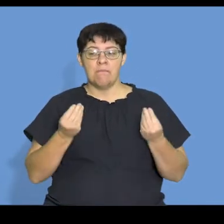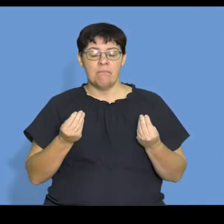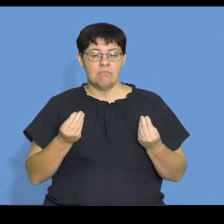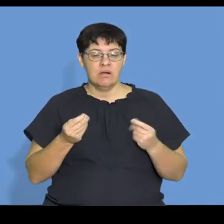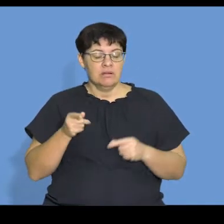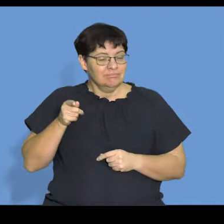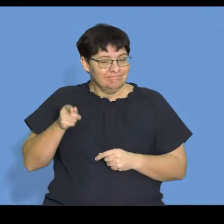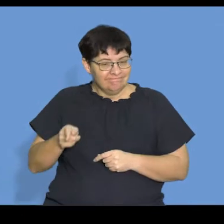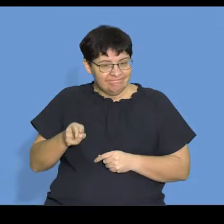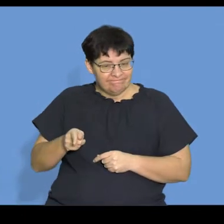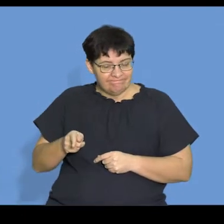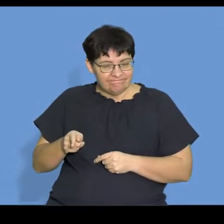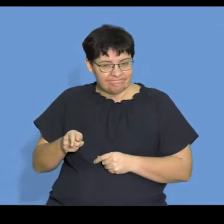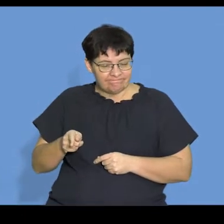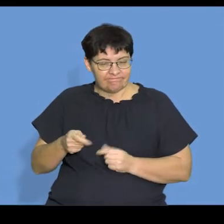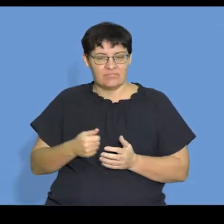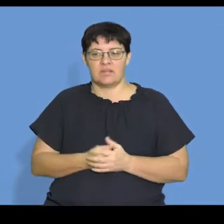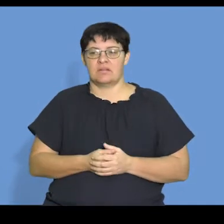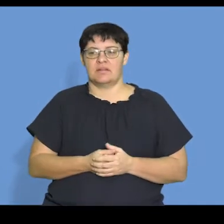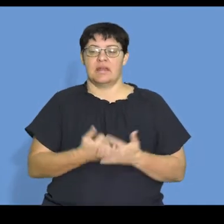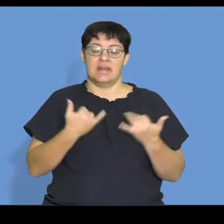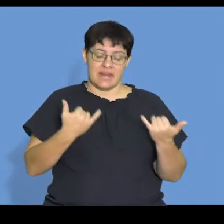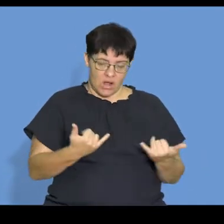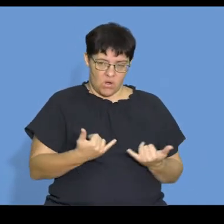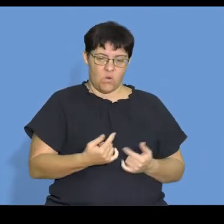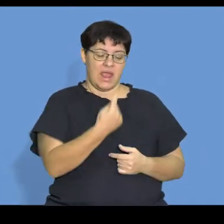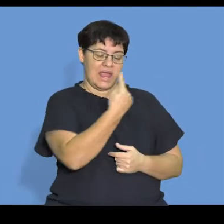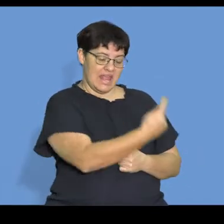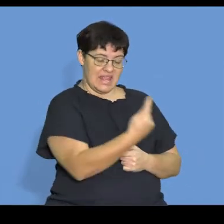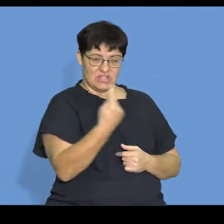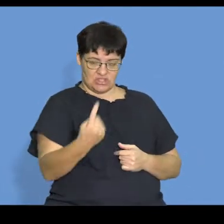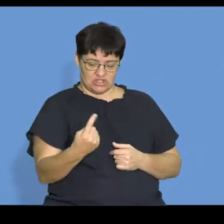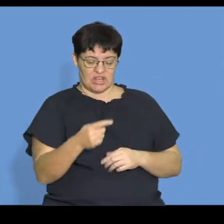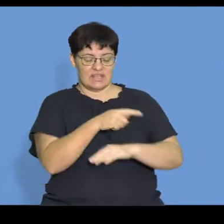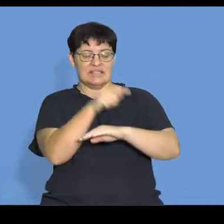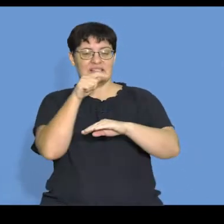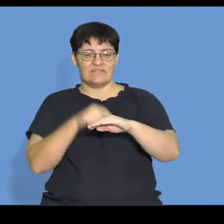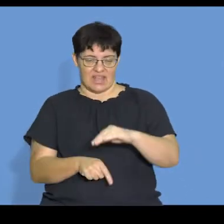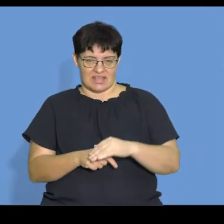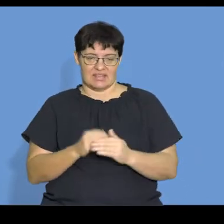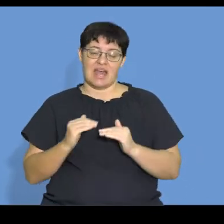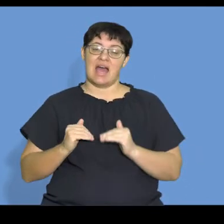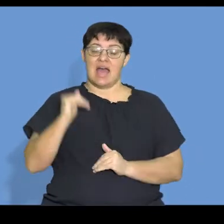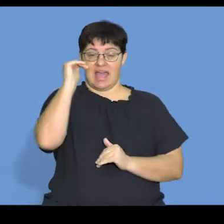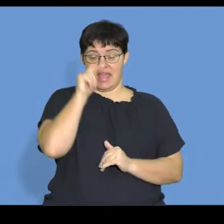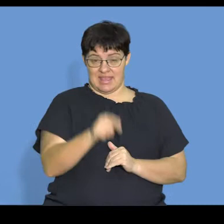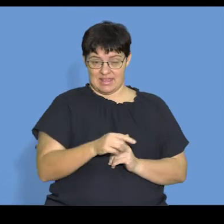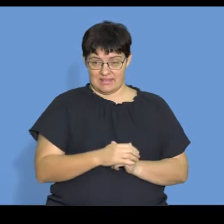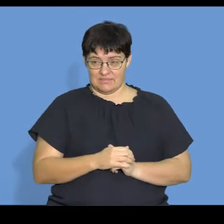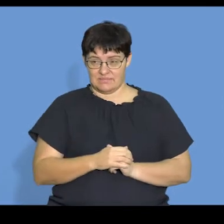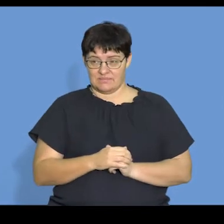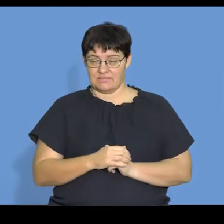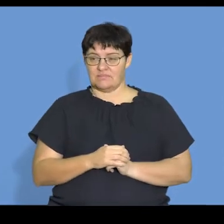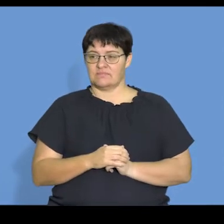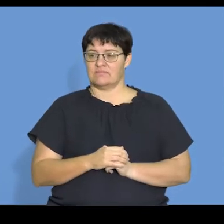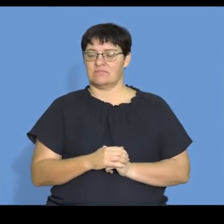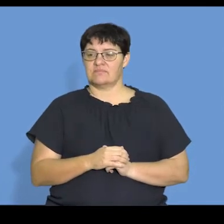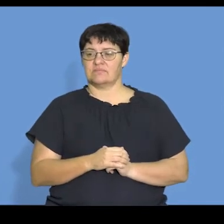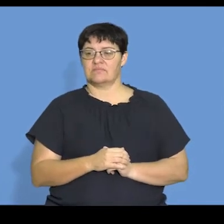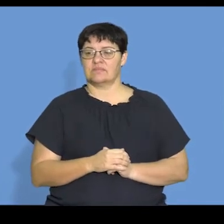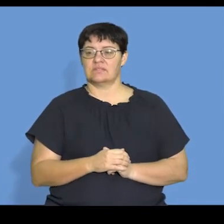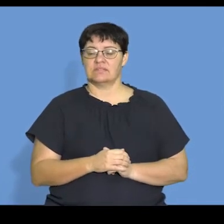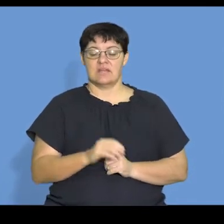is written, the equal sign here? I take each term, divide it by the highest common factor. Let's start with the first